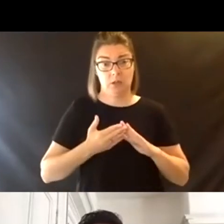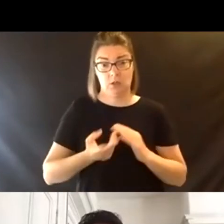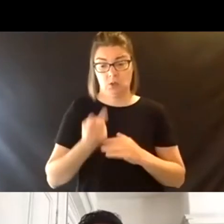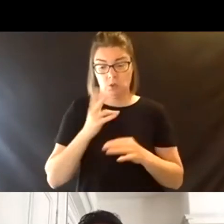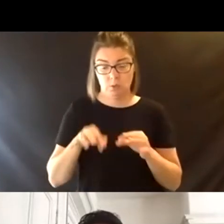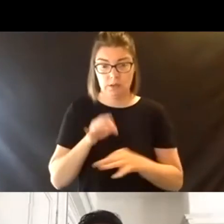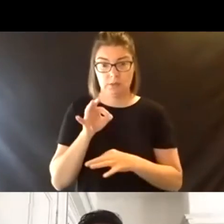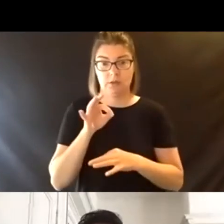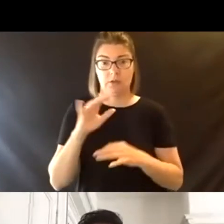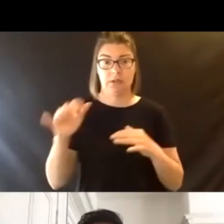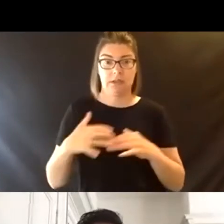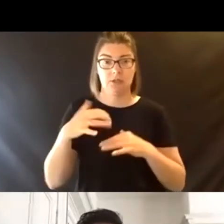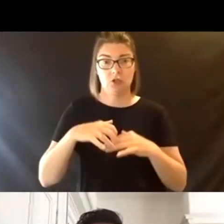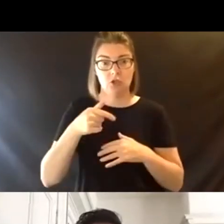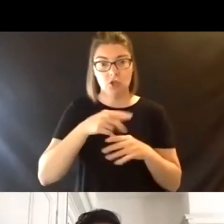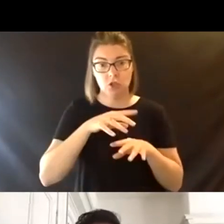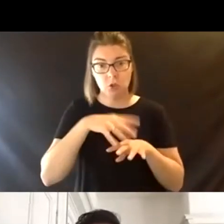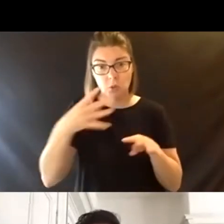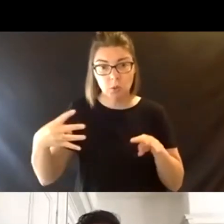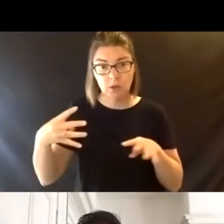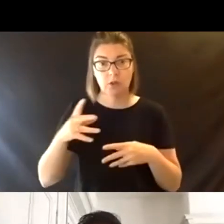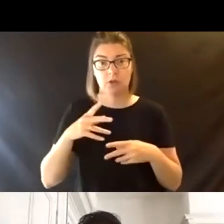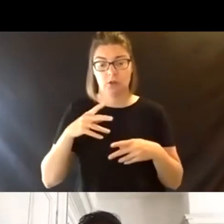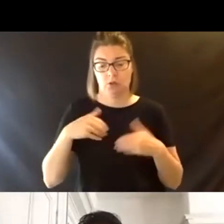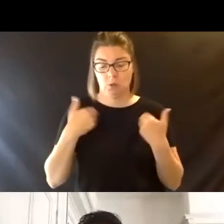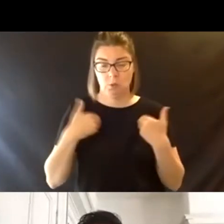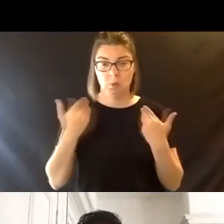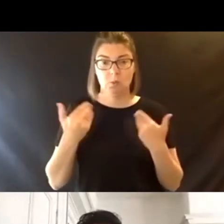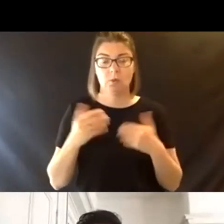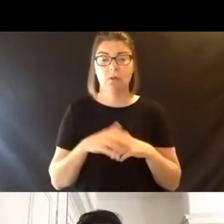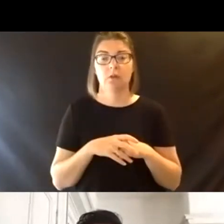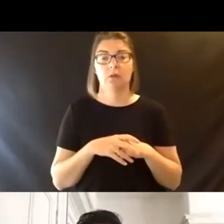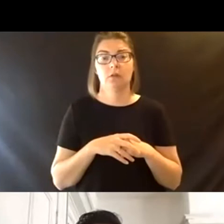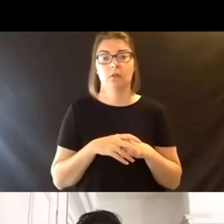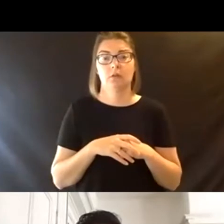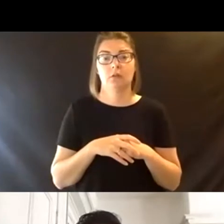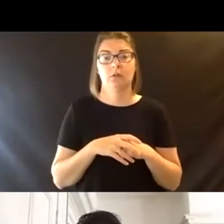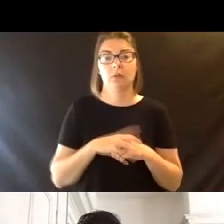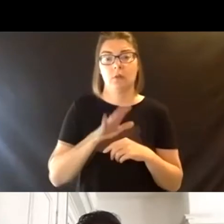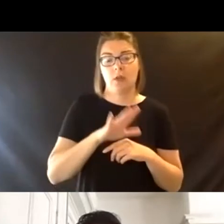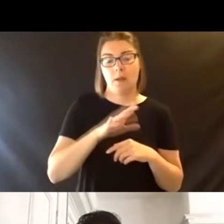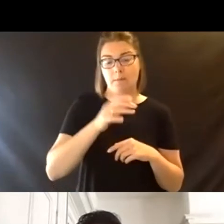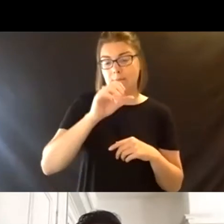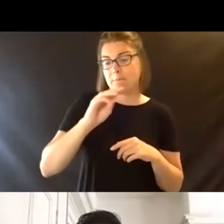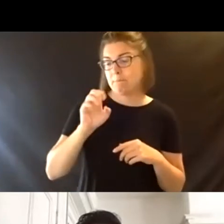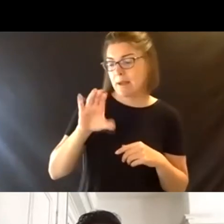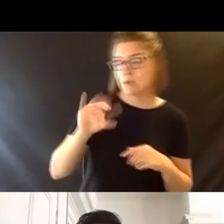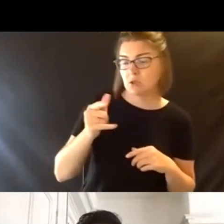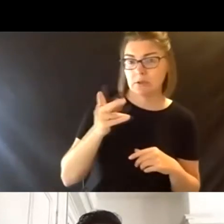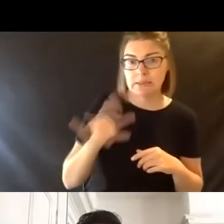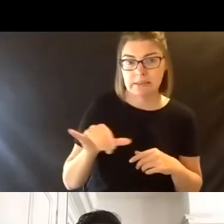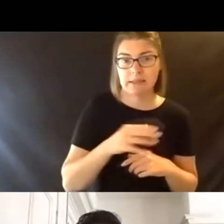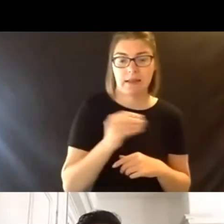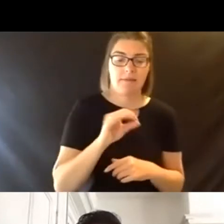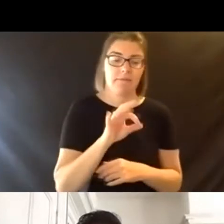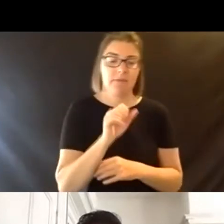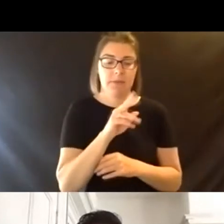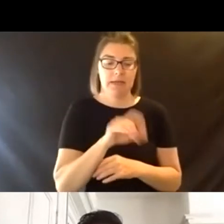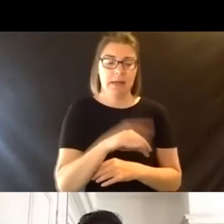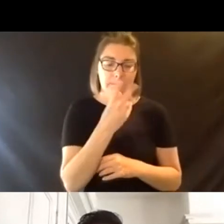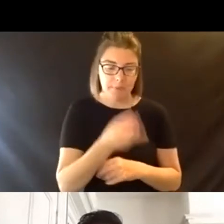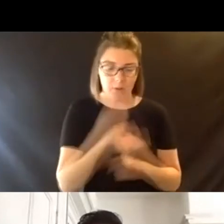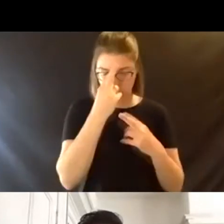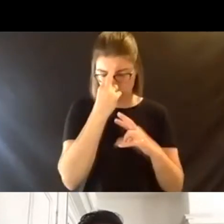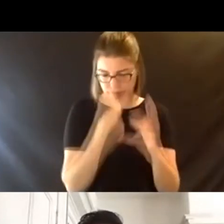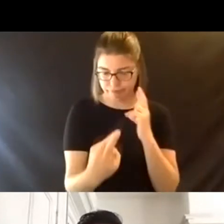folks, indigiqueer youth, all of these people, where their masculinity and their femininity are respected, and it's a